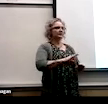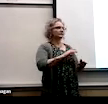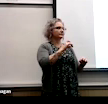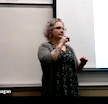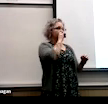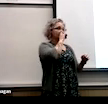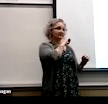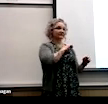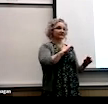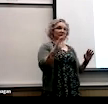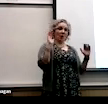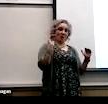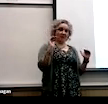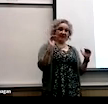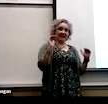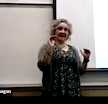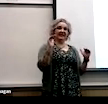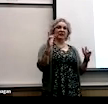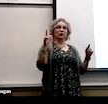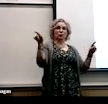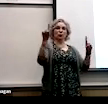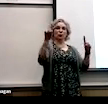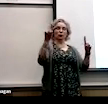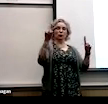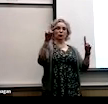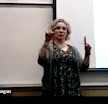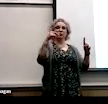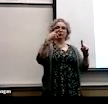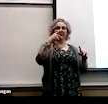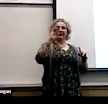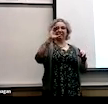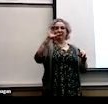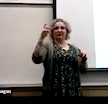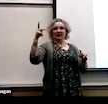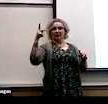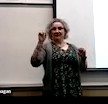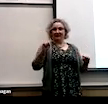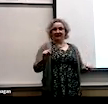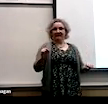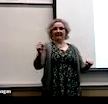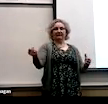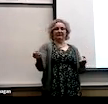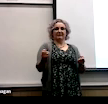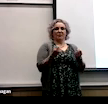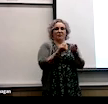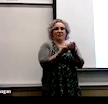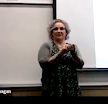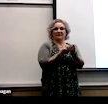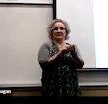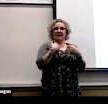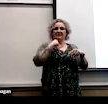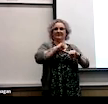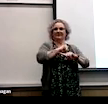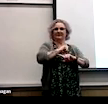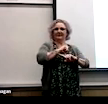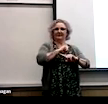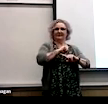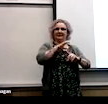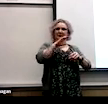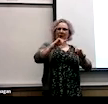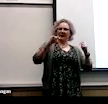I hope primary care providers feel more comfortable being primary care providers because that's all we're asking them to be, not the everything for these